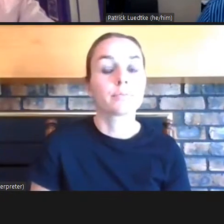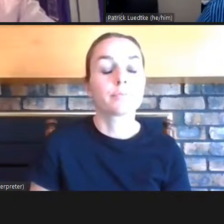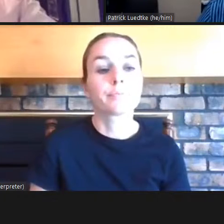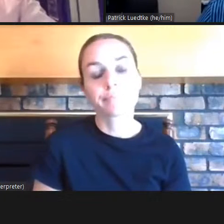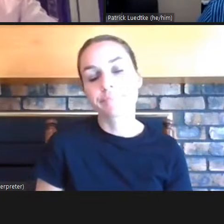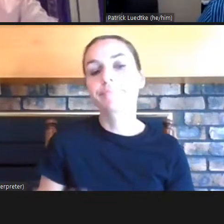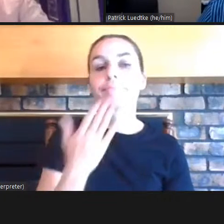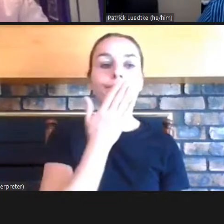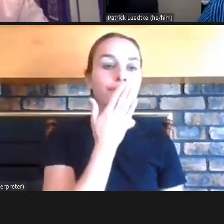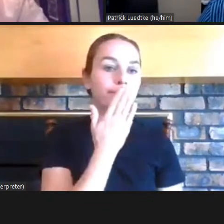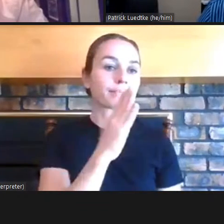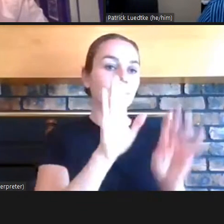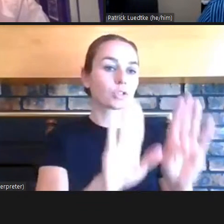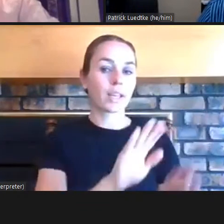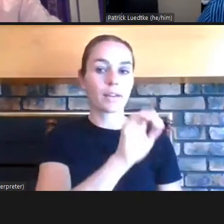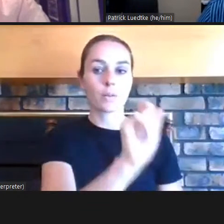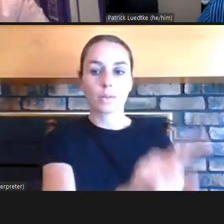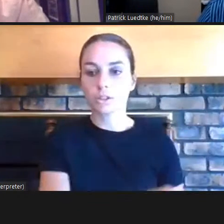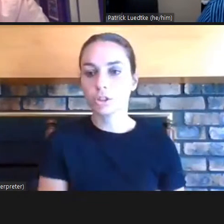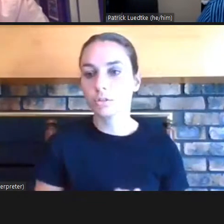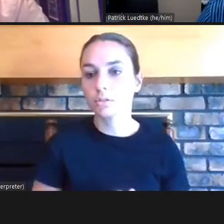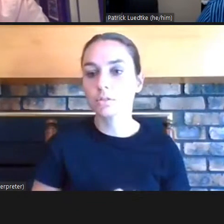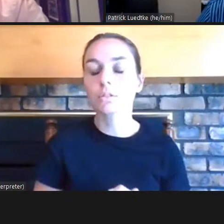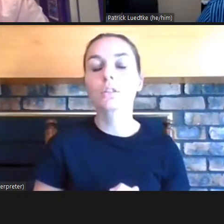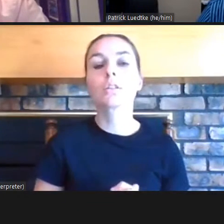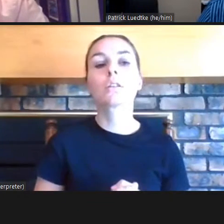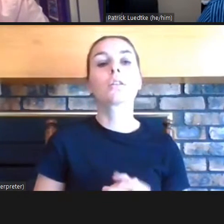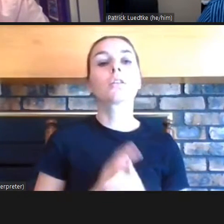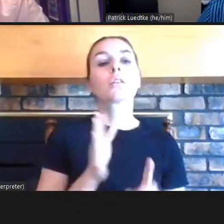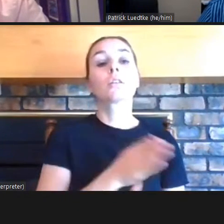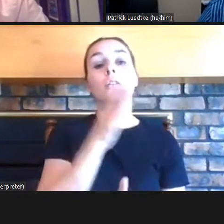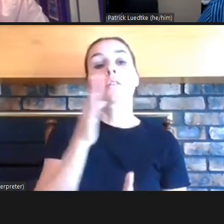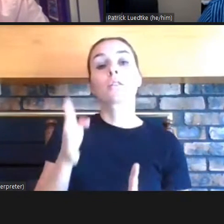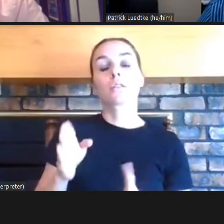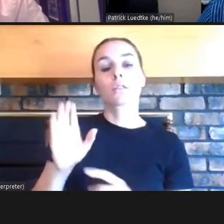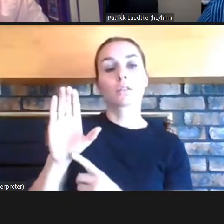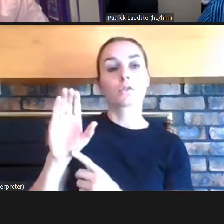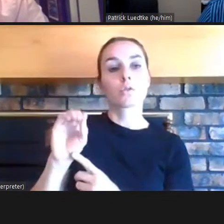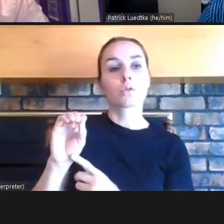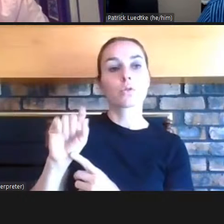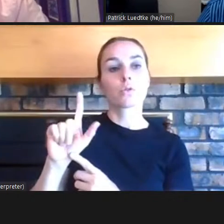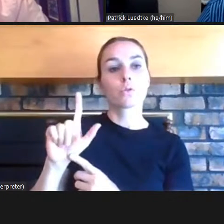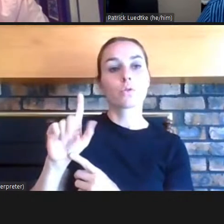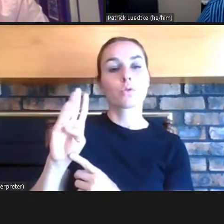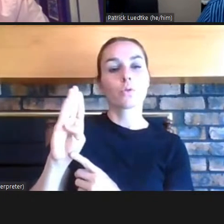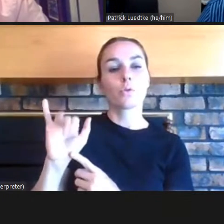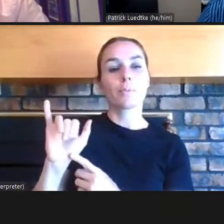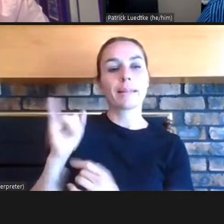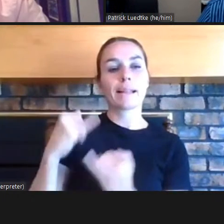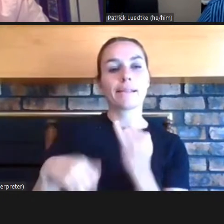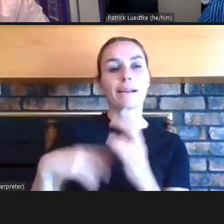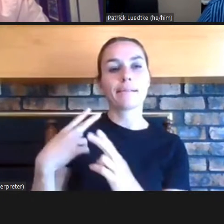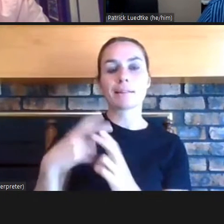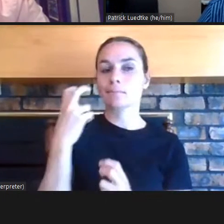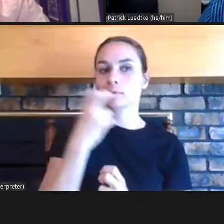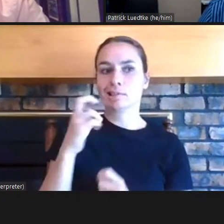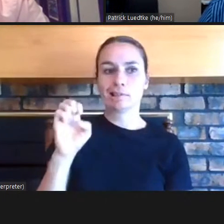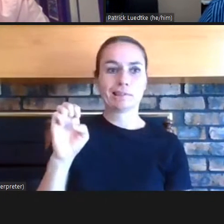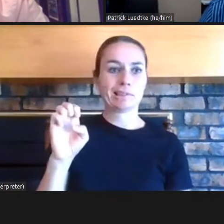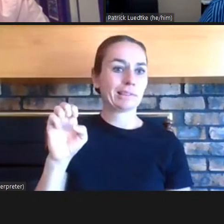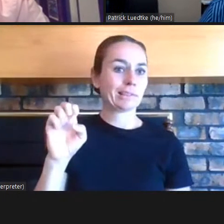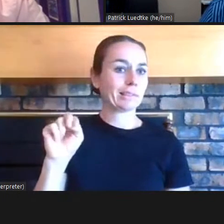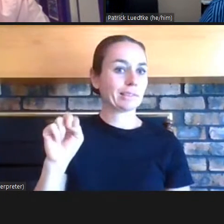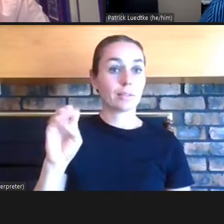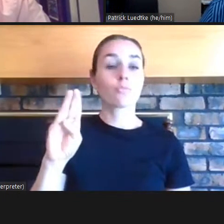Great questions. Thank you very much. Okay, our next question comes from Colby, and I hope I'm saying your last name correctly. Enabrad, Central